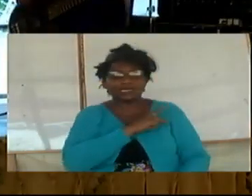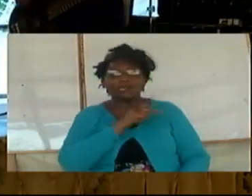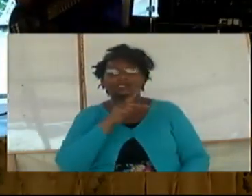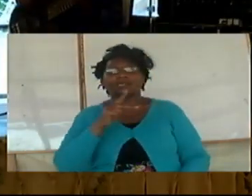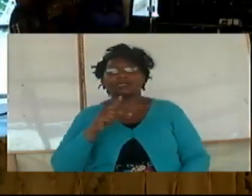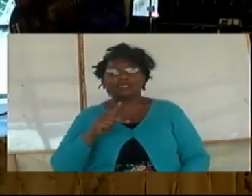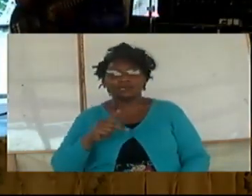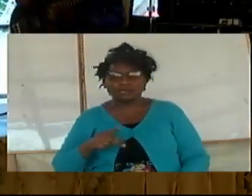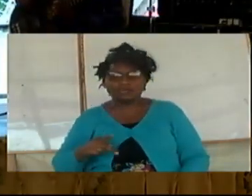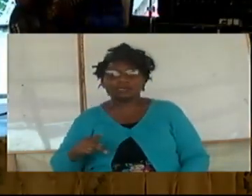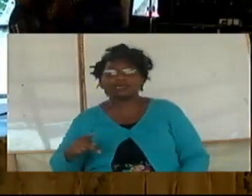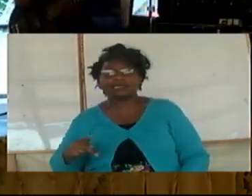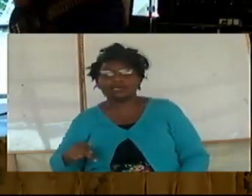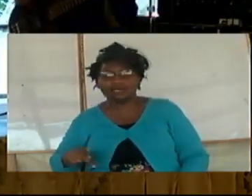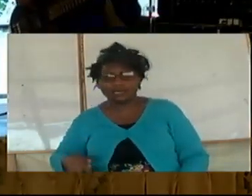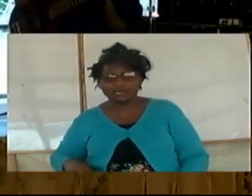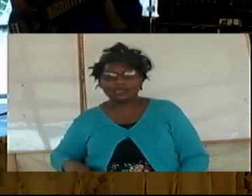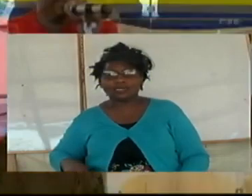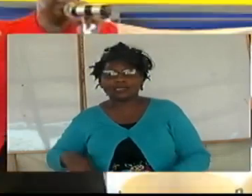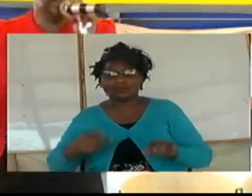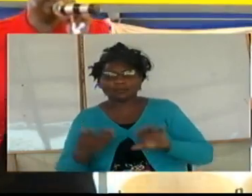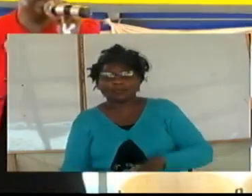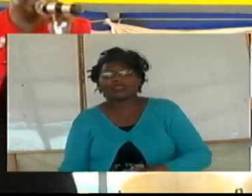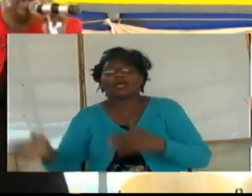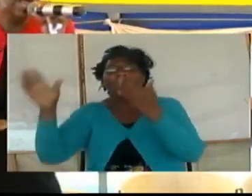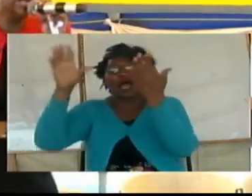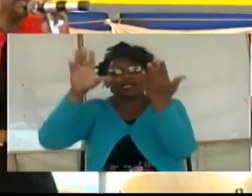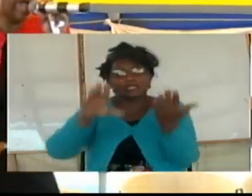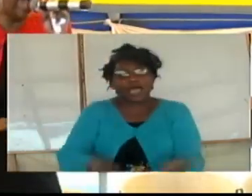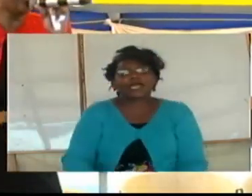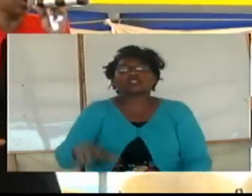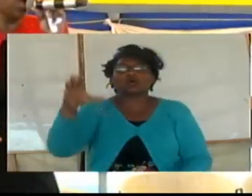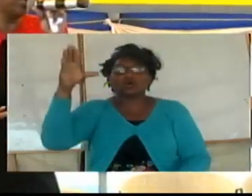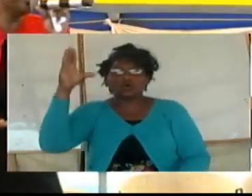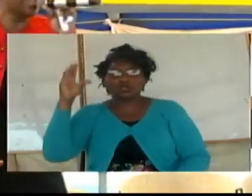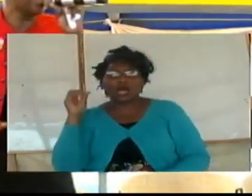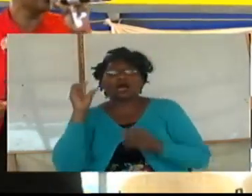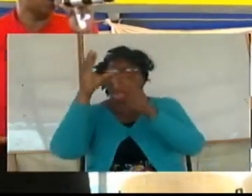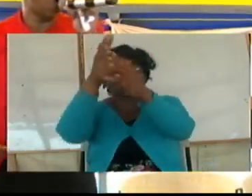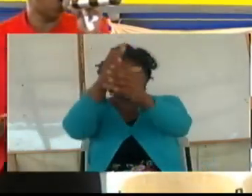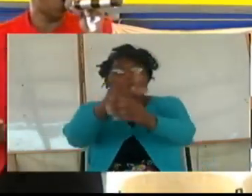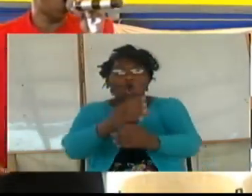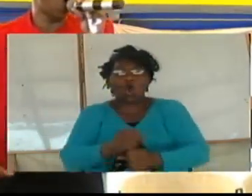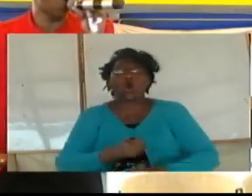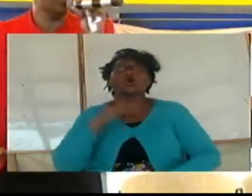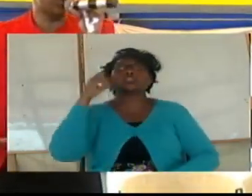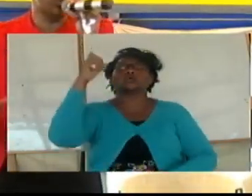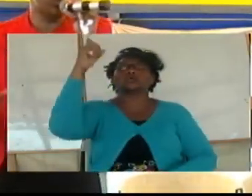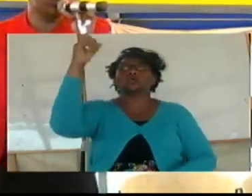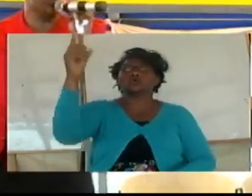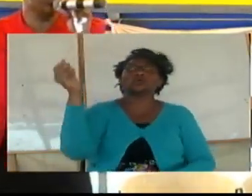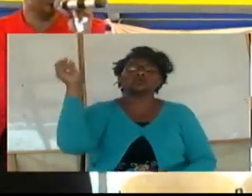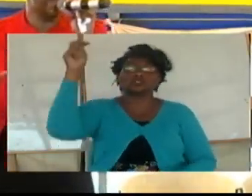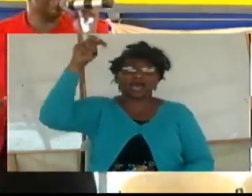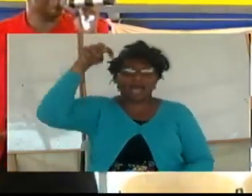risen King. I say it again. Death could not hold you down. Death could not hold you